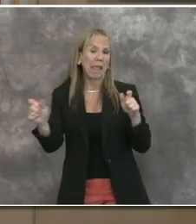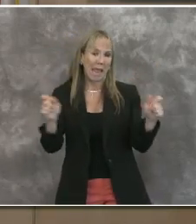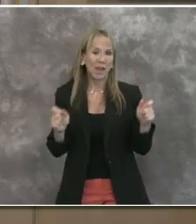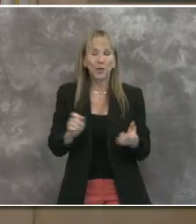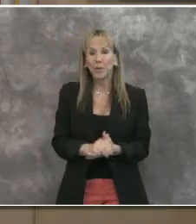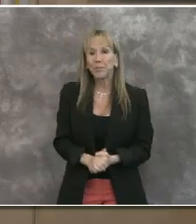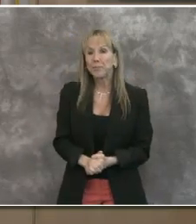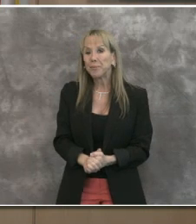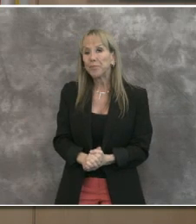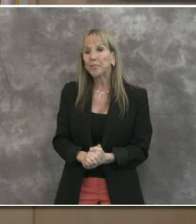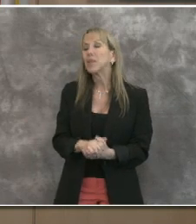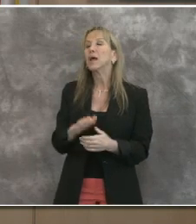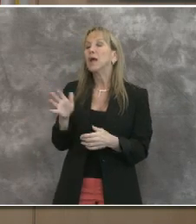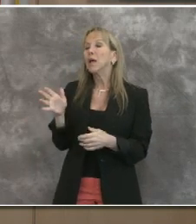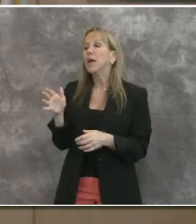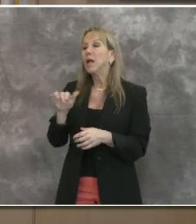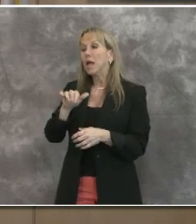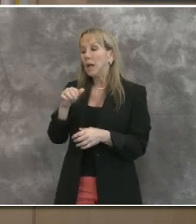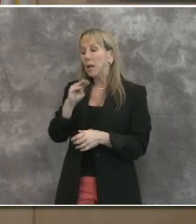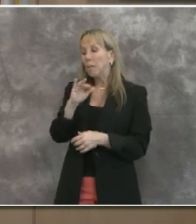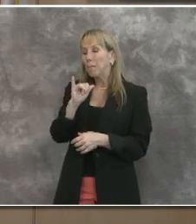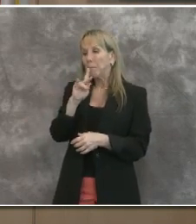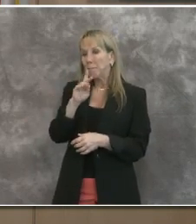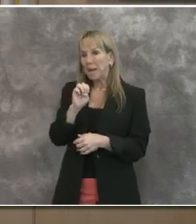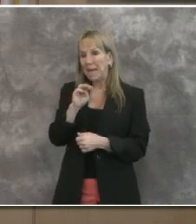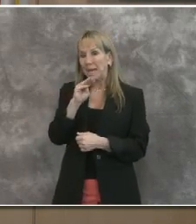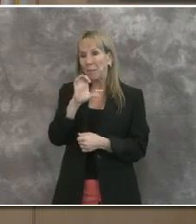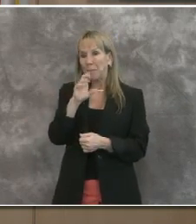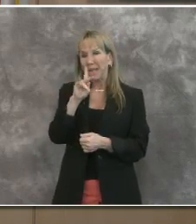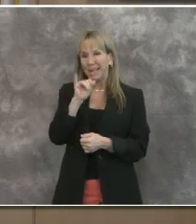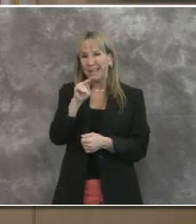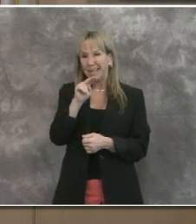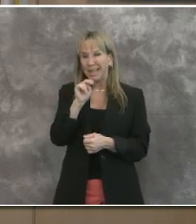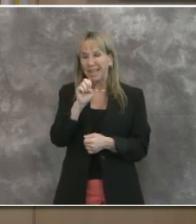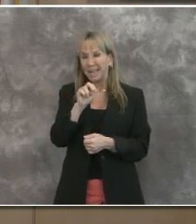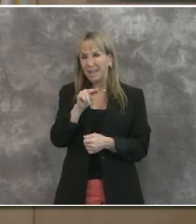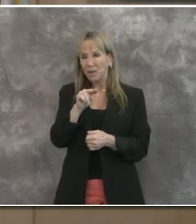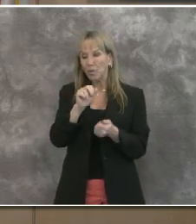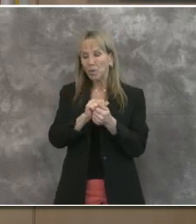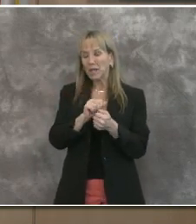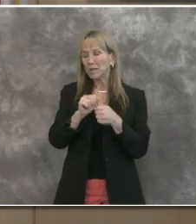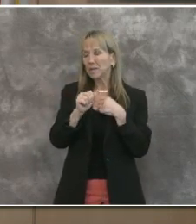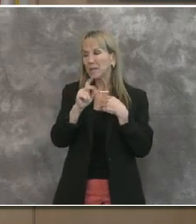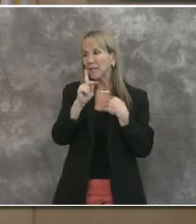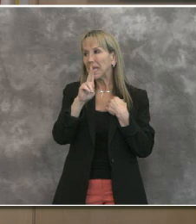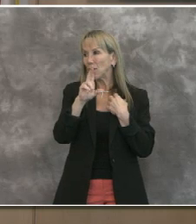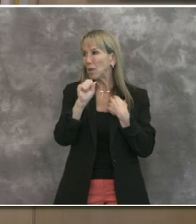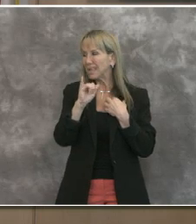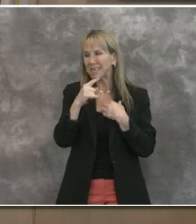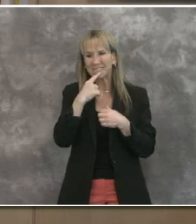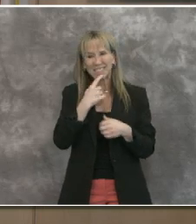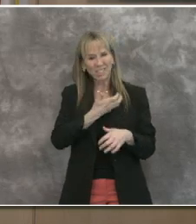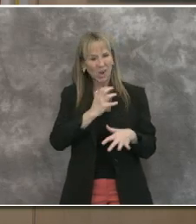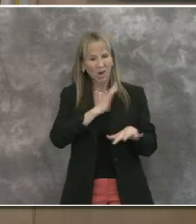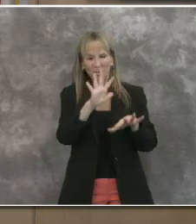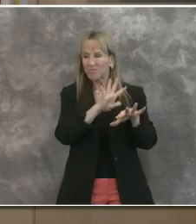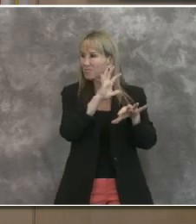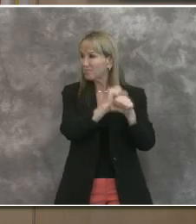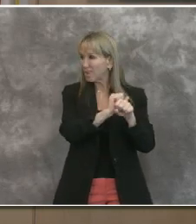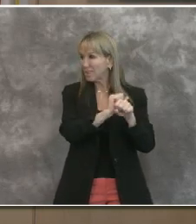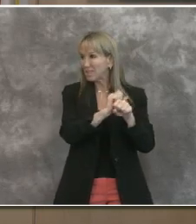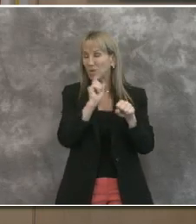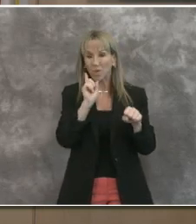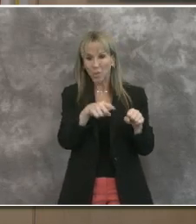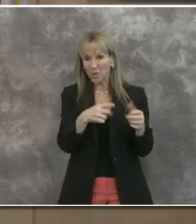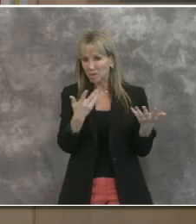have a question from Mike McKinnon with KUSI. Since our lockdown order has no deadline, does that mean we are expecting to